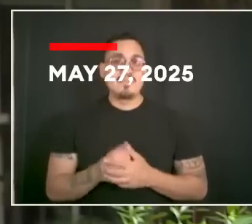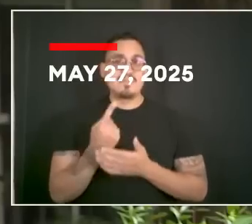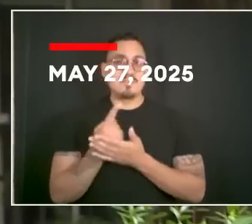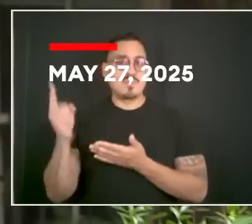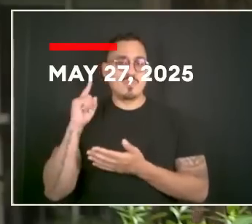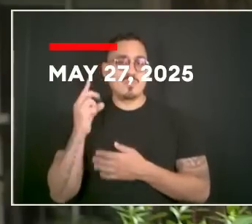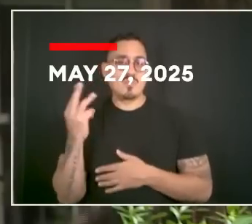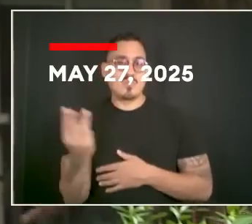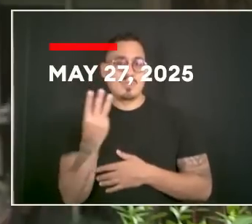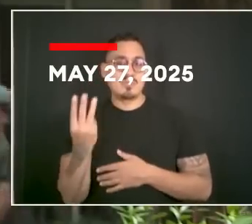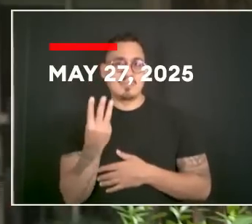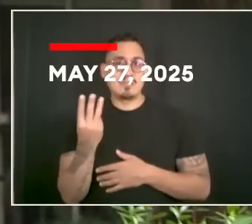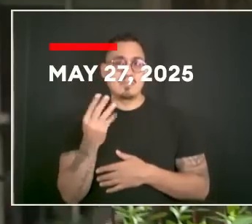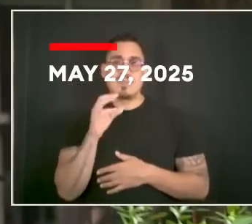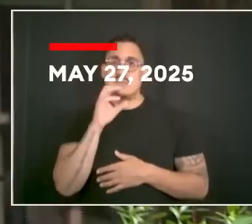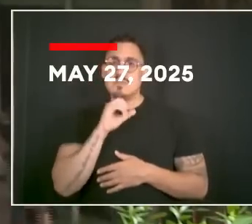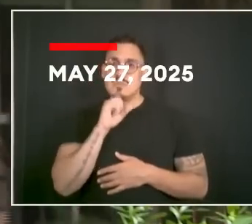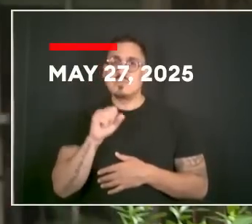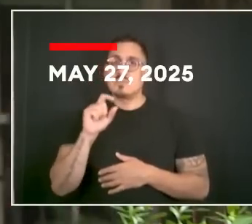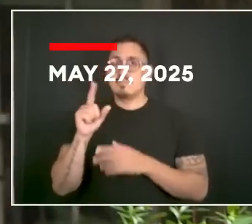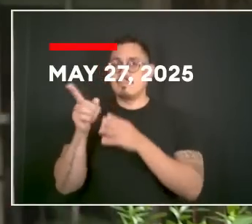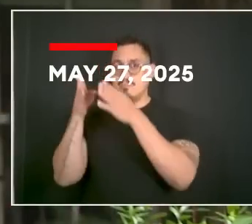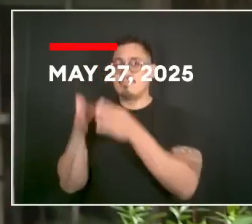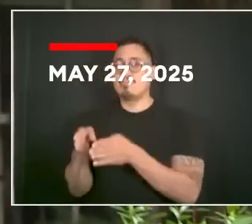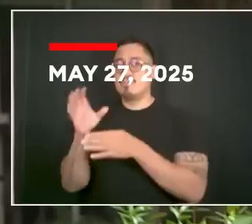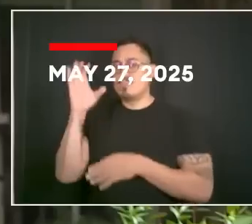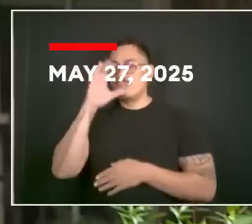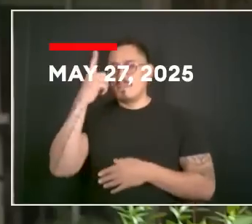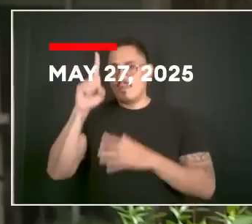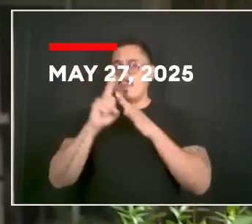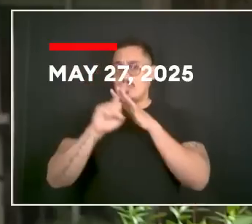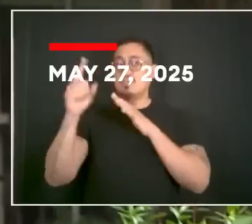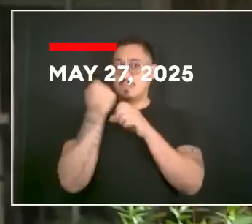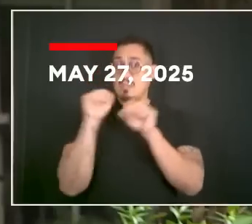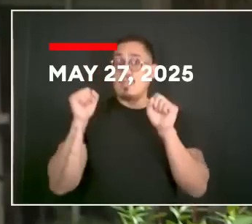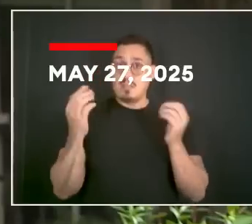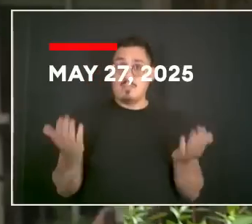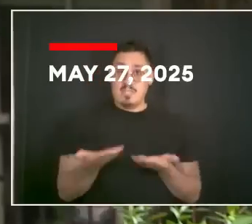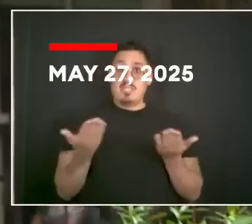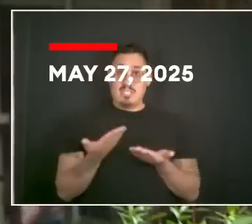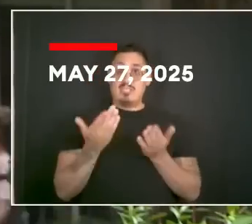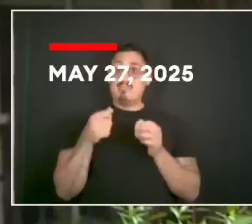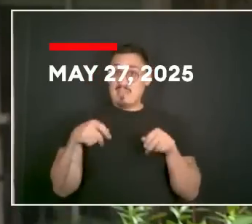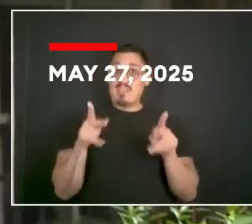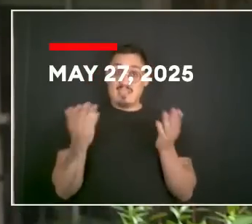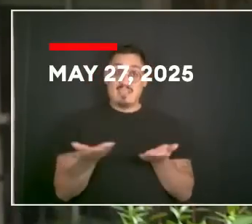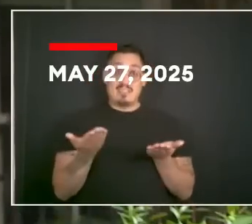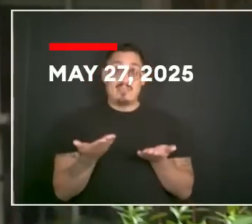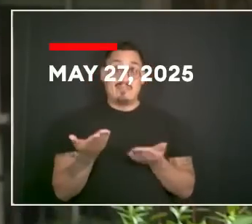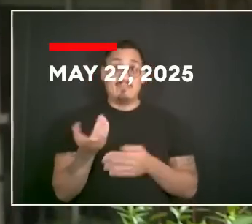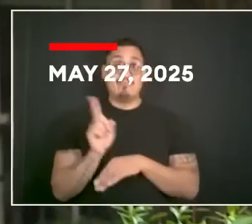20-year-old asylum seeker who was in the country legally, he was a student at a Bronx high school,